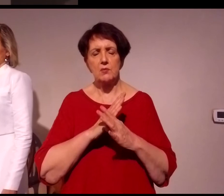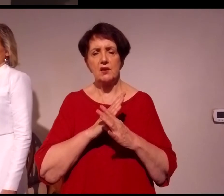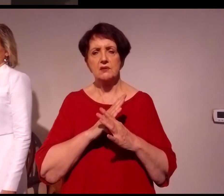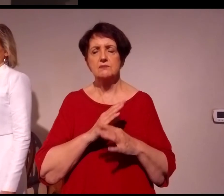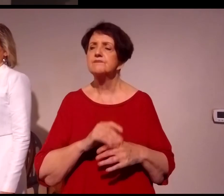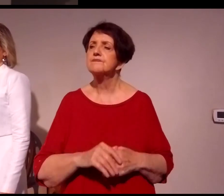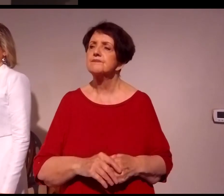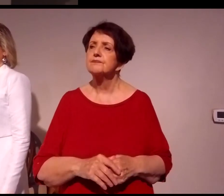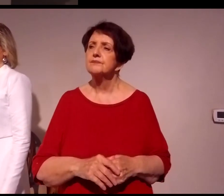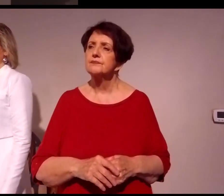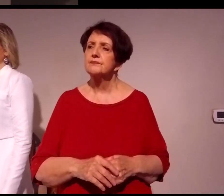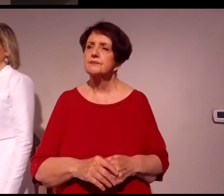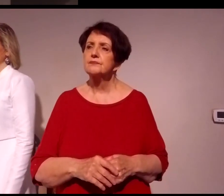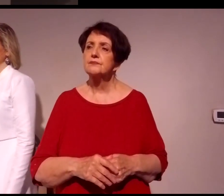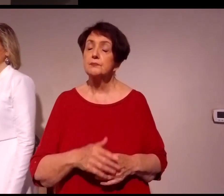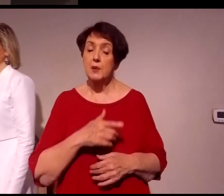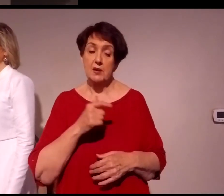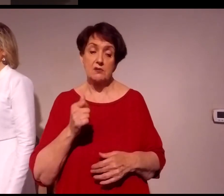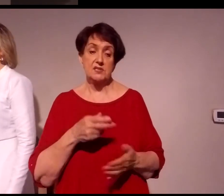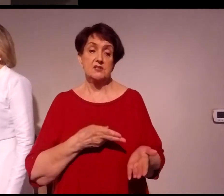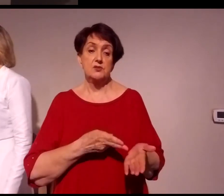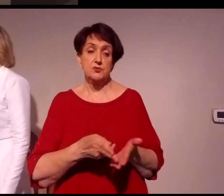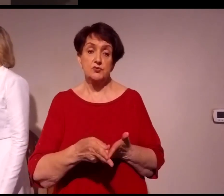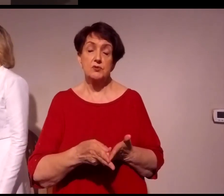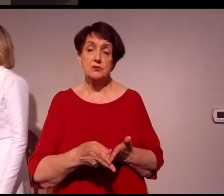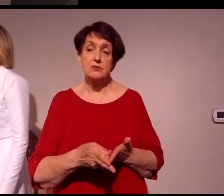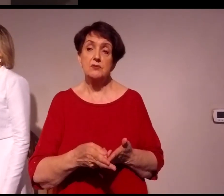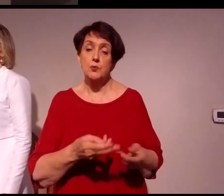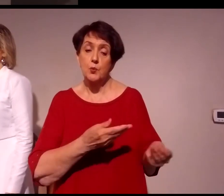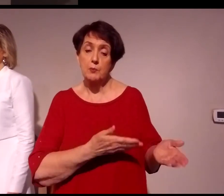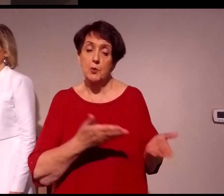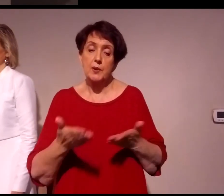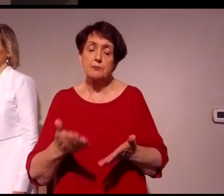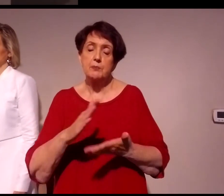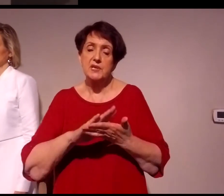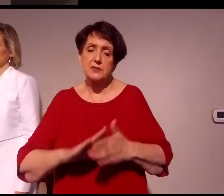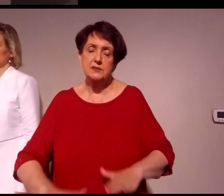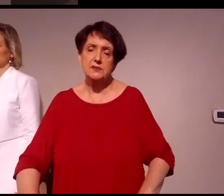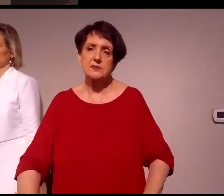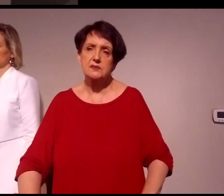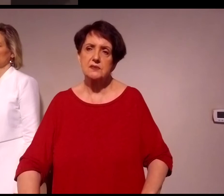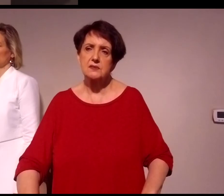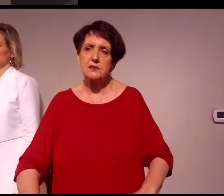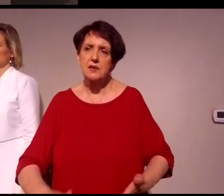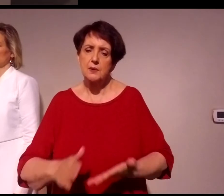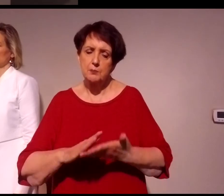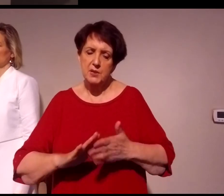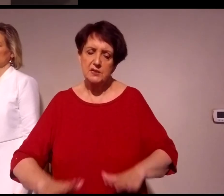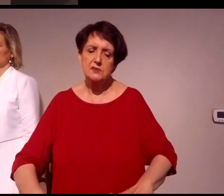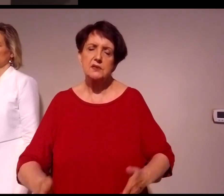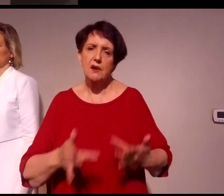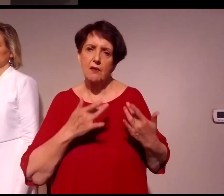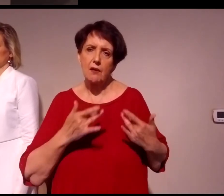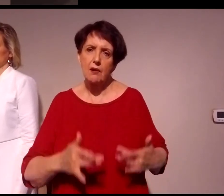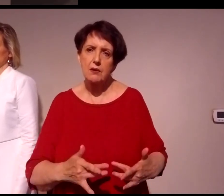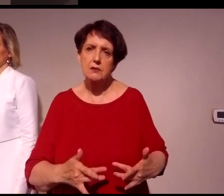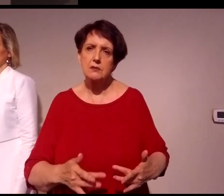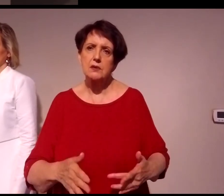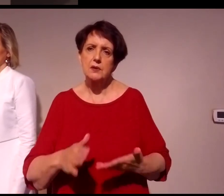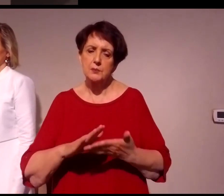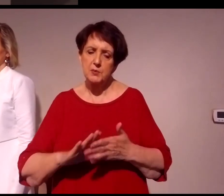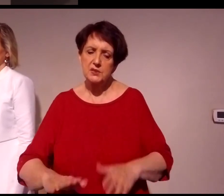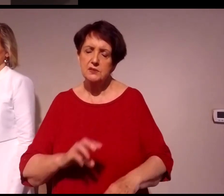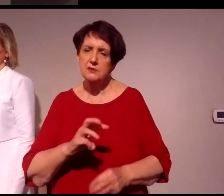And because that is true, we bring about peace. We bring about peace in our own hearts, and we are that peace